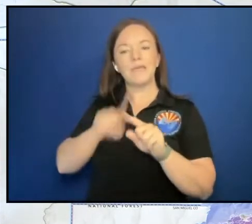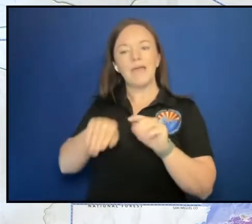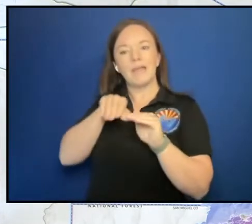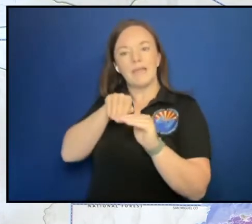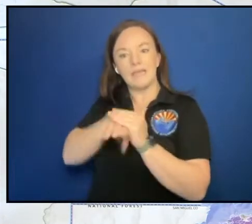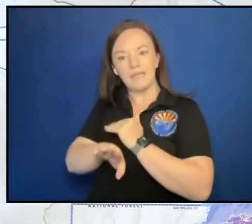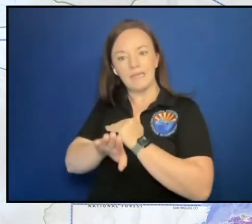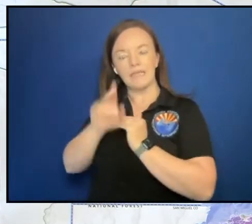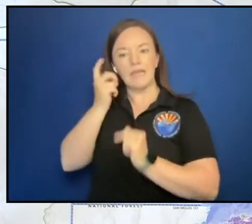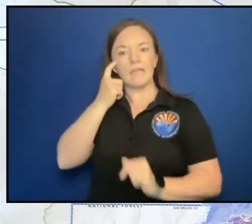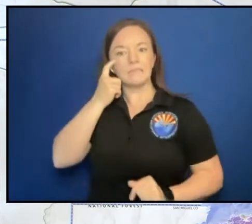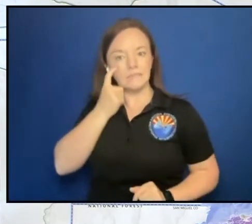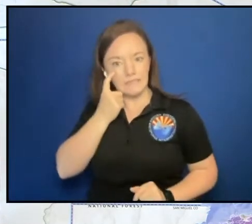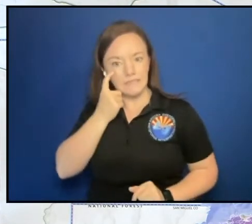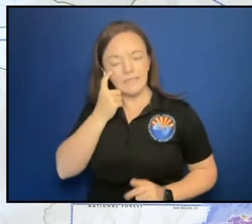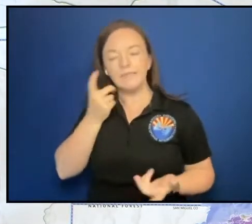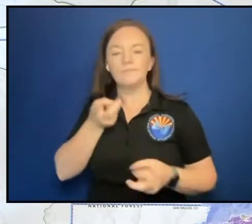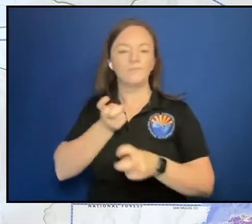south of the Serpents